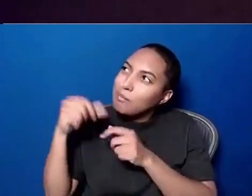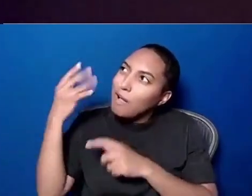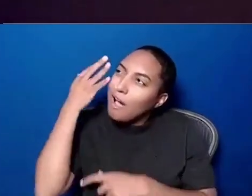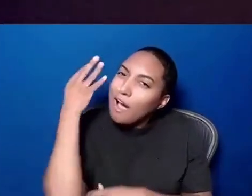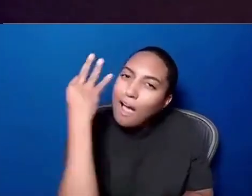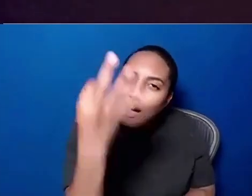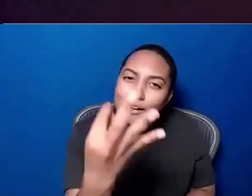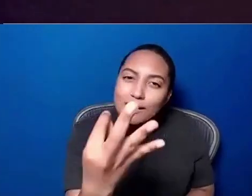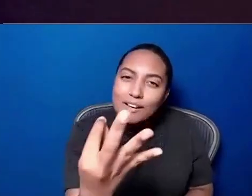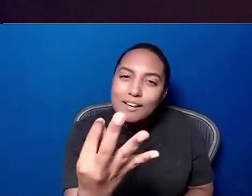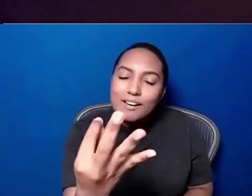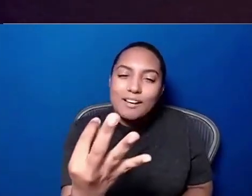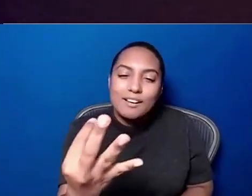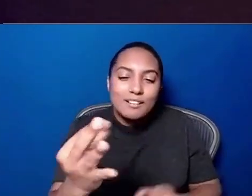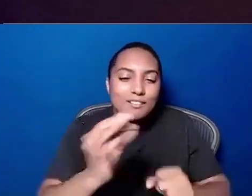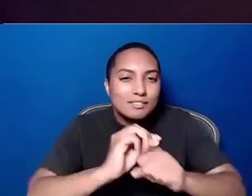please.